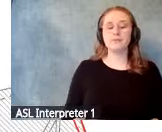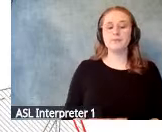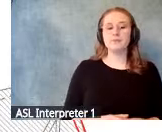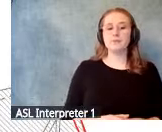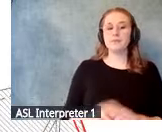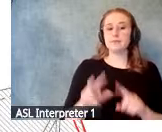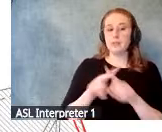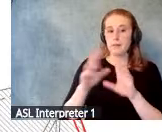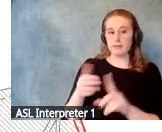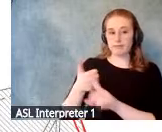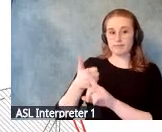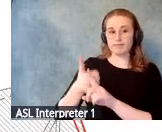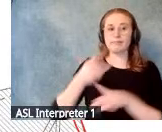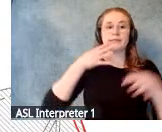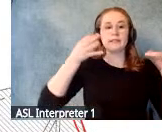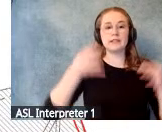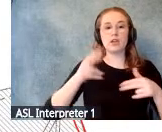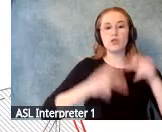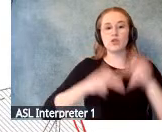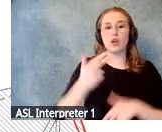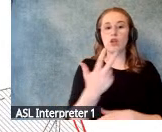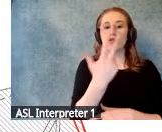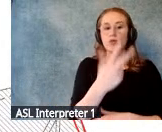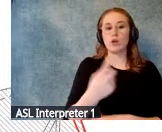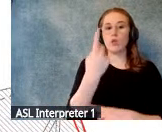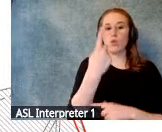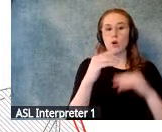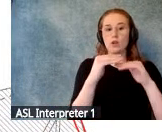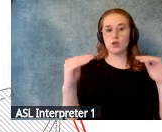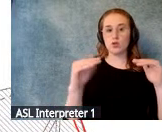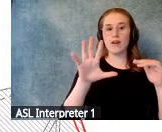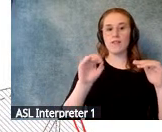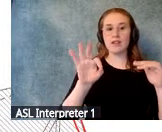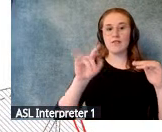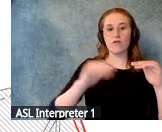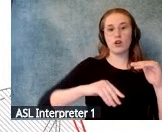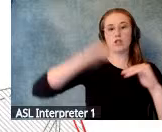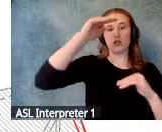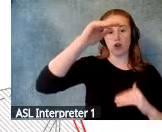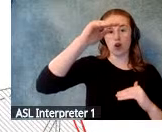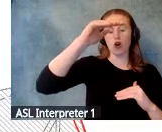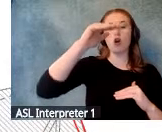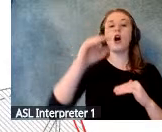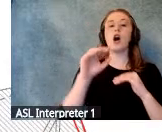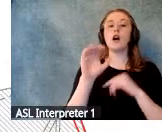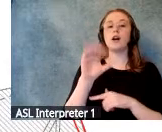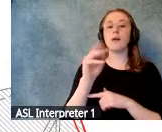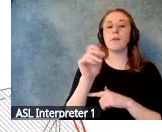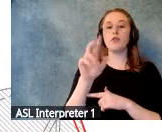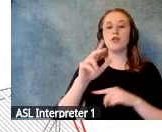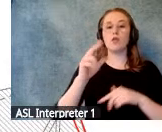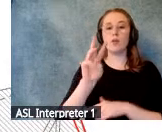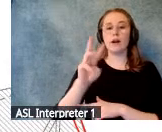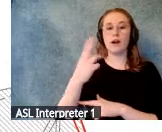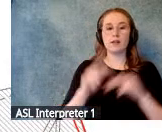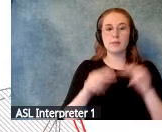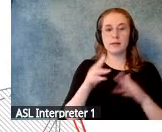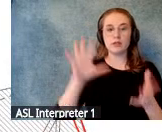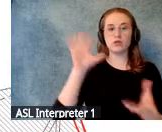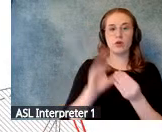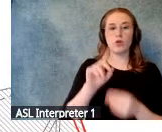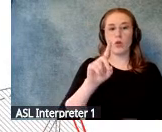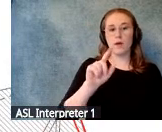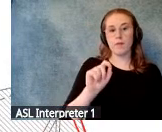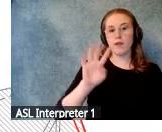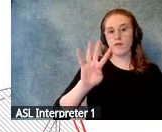The applicant intends to construct 3 one-story, 50-foot tall commercial warehouse buildings totaling approximately 1.4